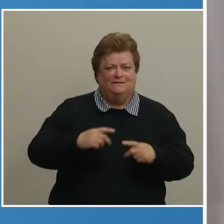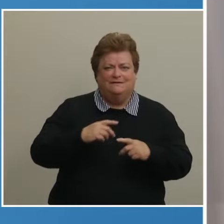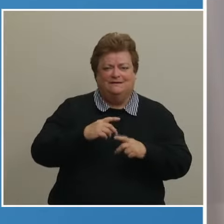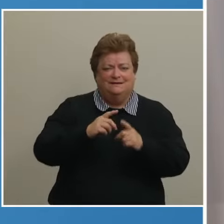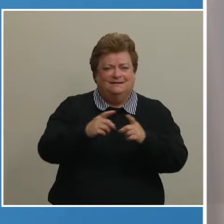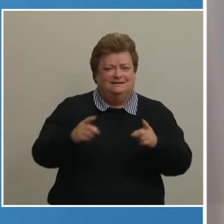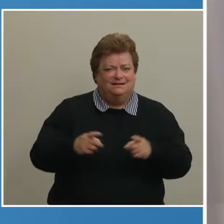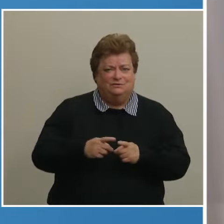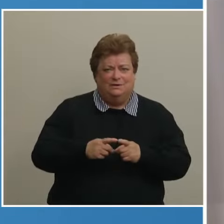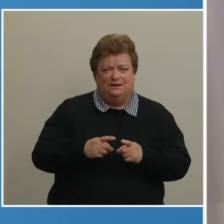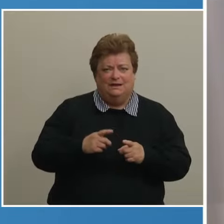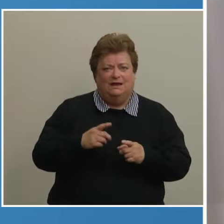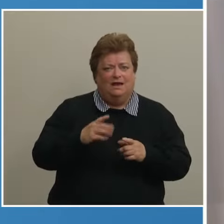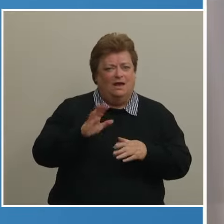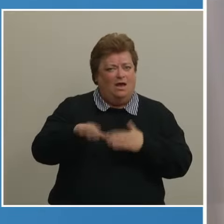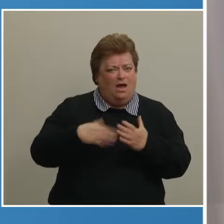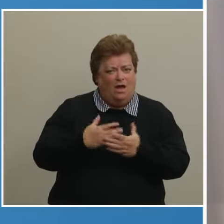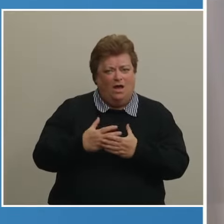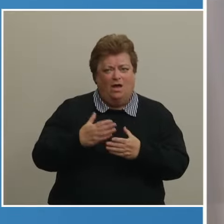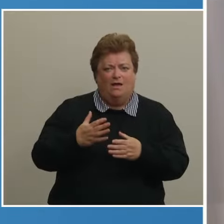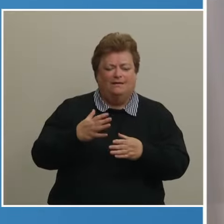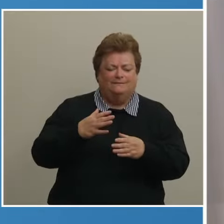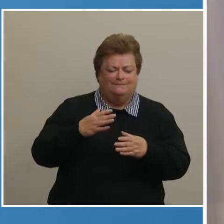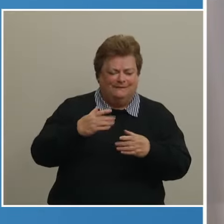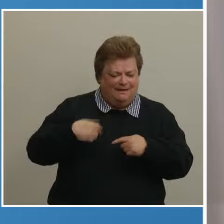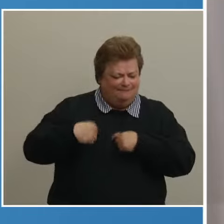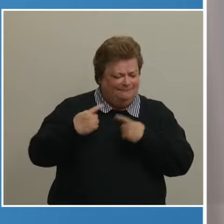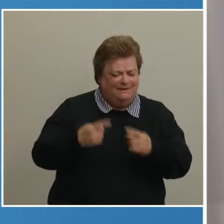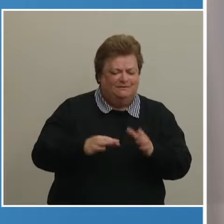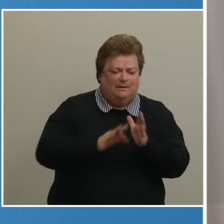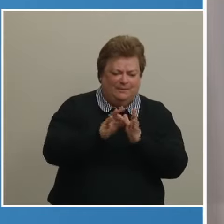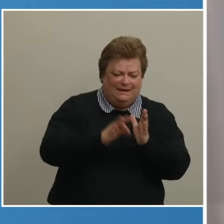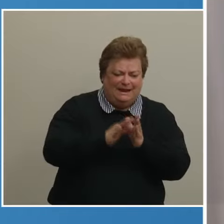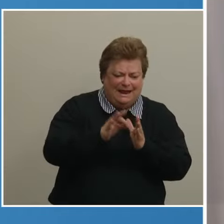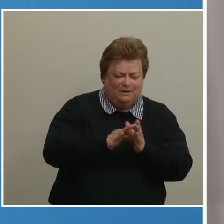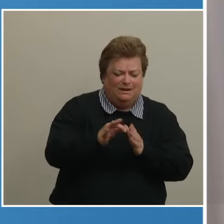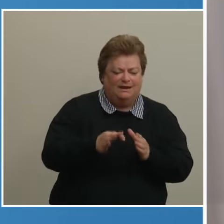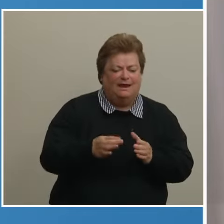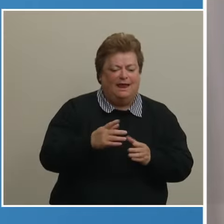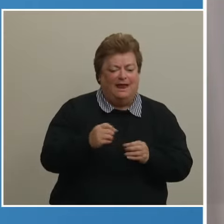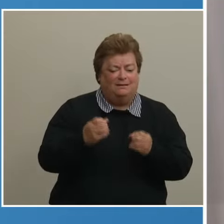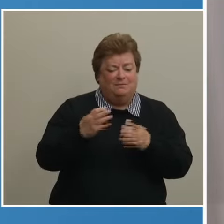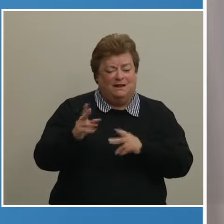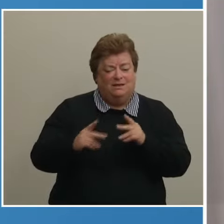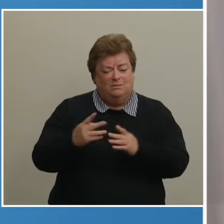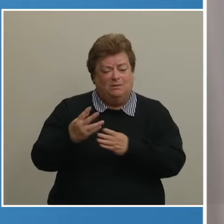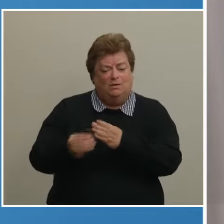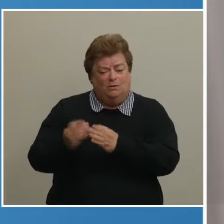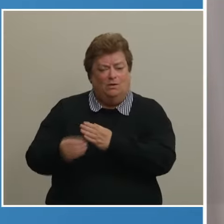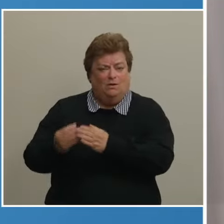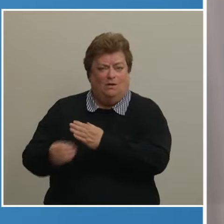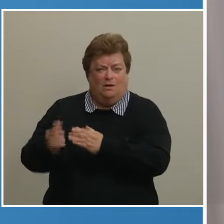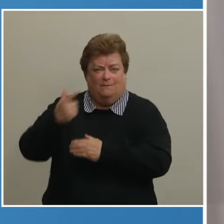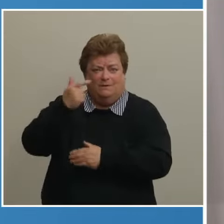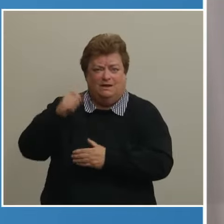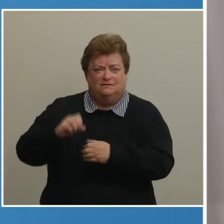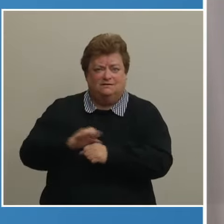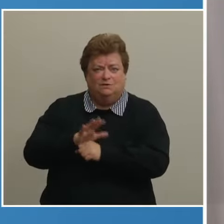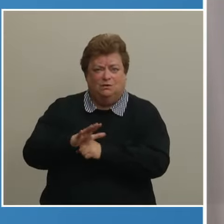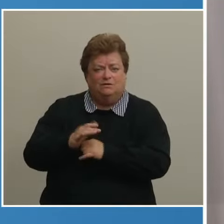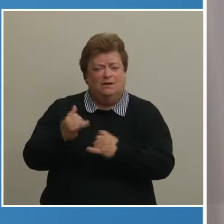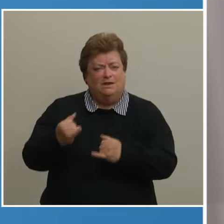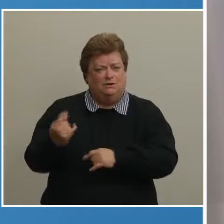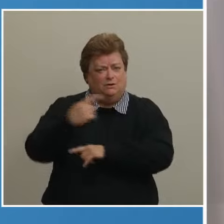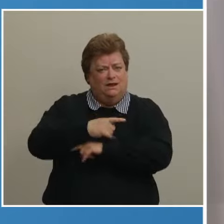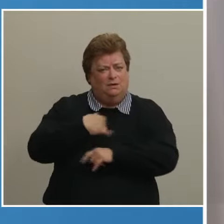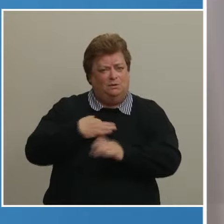virus. All have counted cases and lost too many of our residents to COVID-19. And what we want to highlight today is